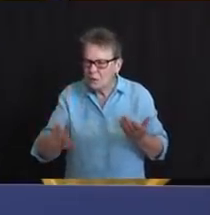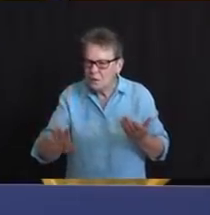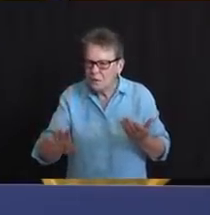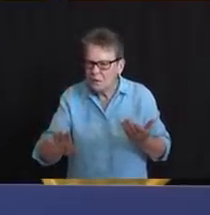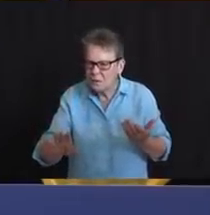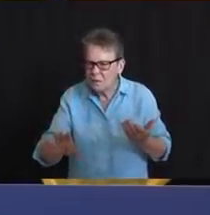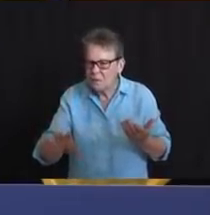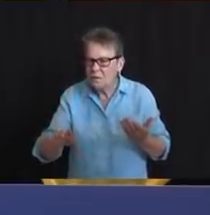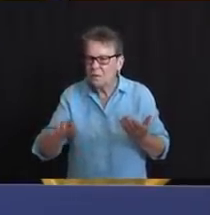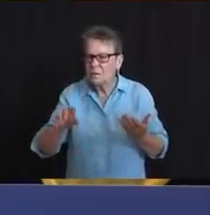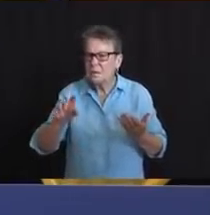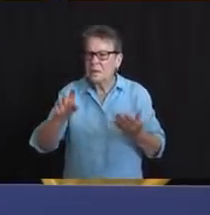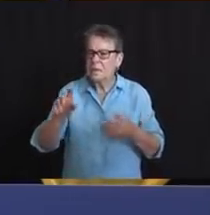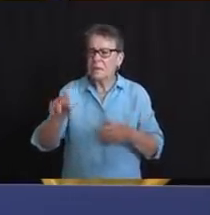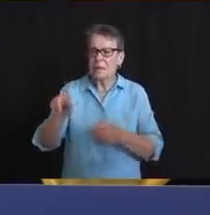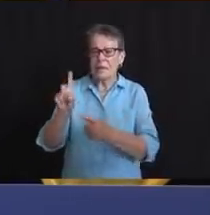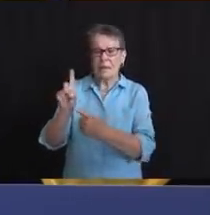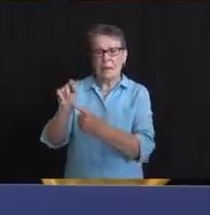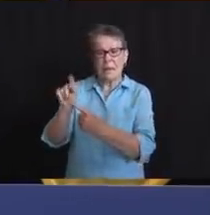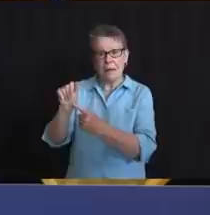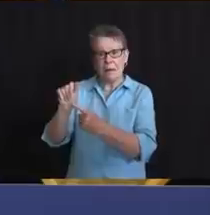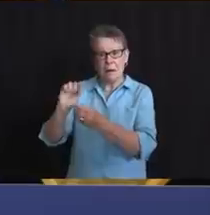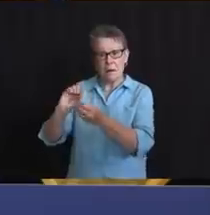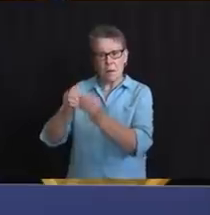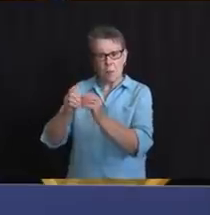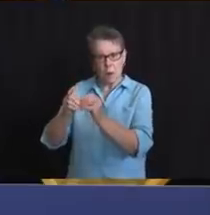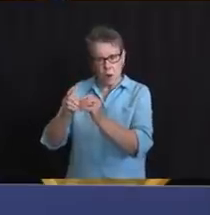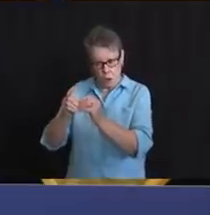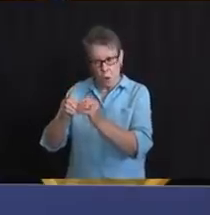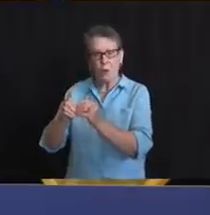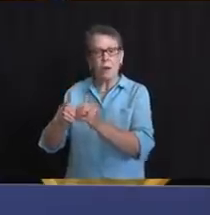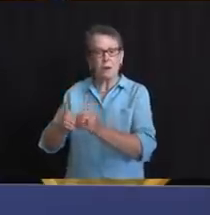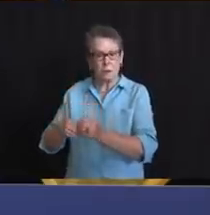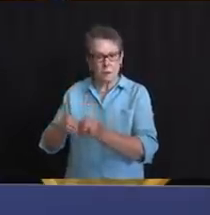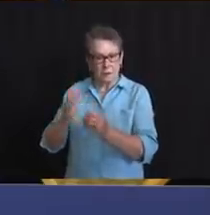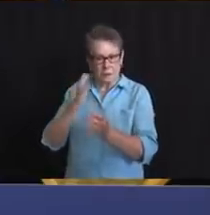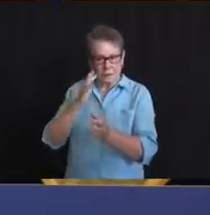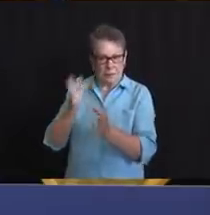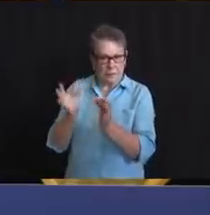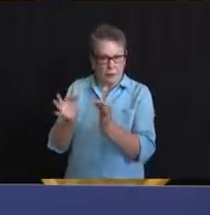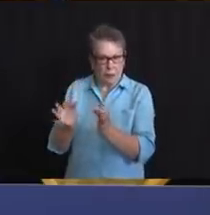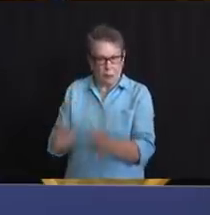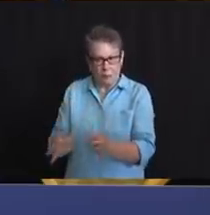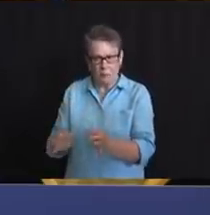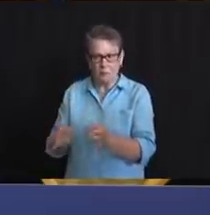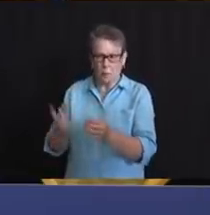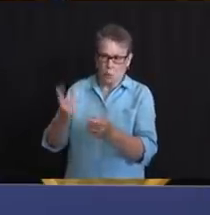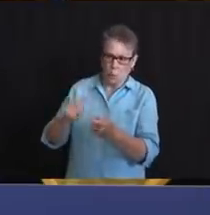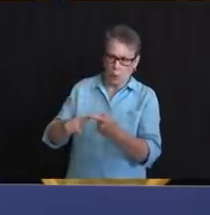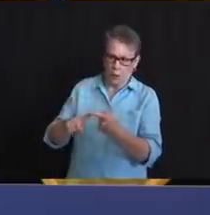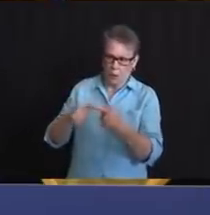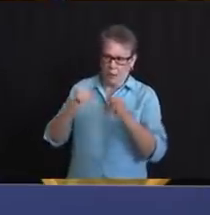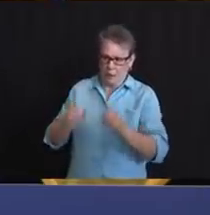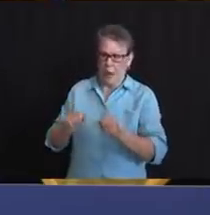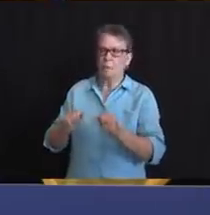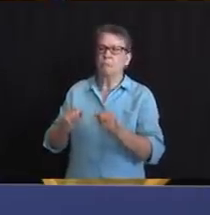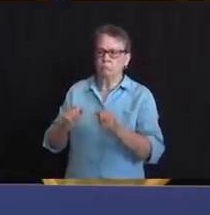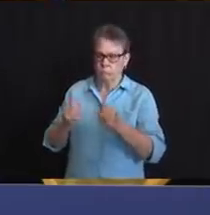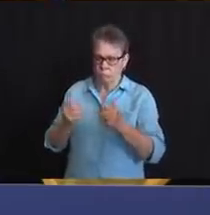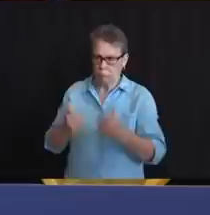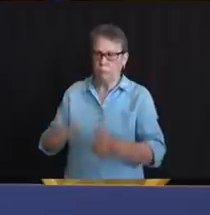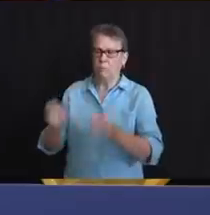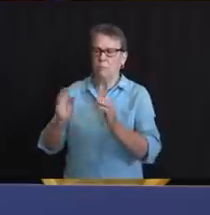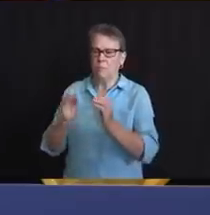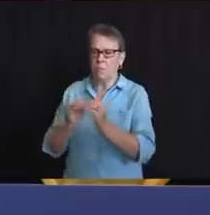versus a dimmer. I don't think, first of all, the data we've gone through and even the progress that we've made since